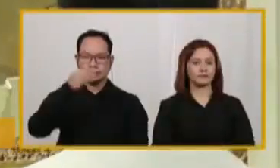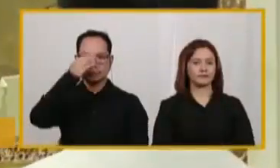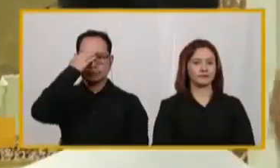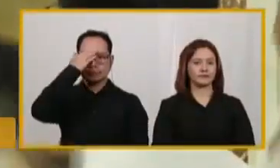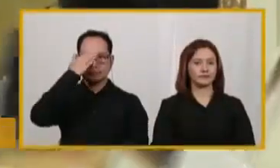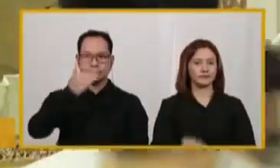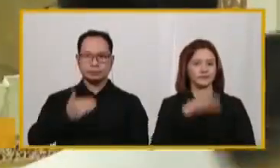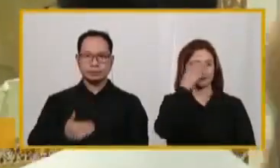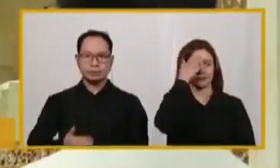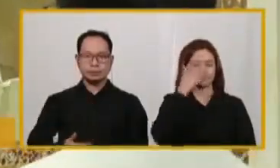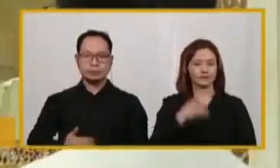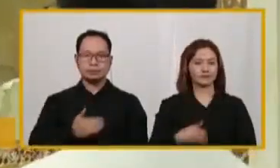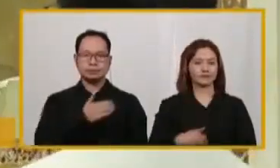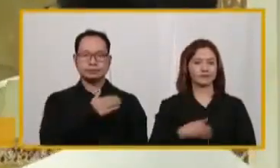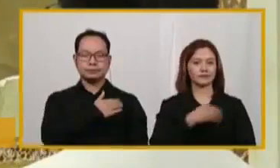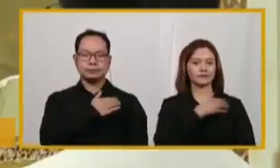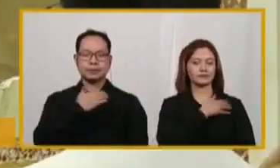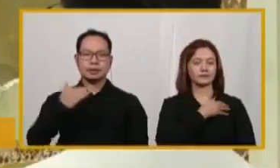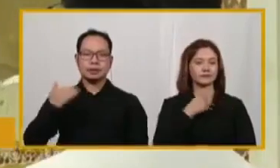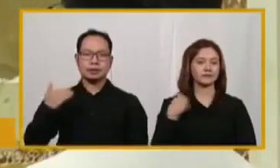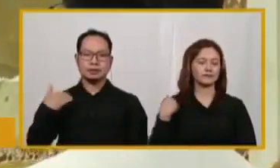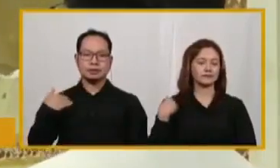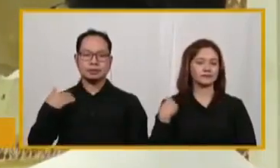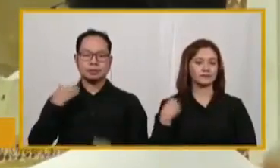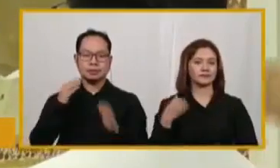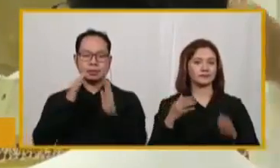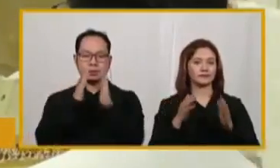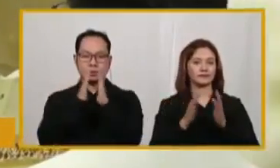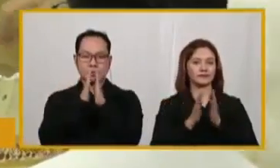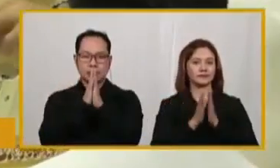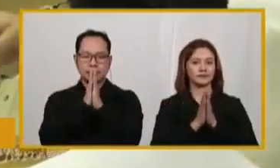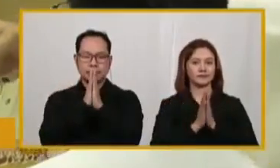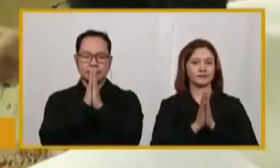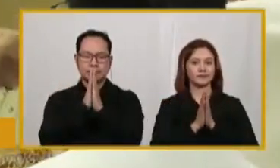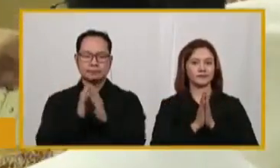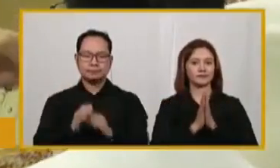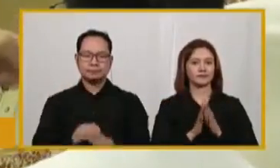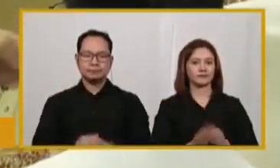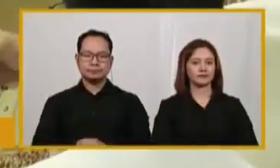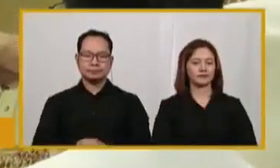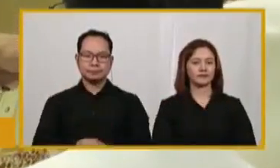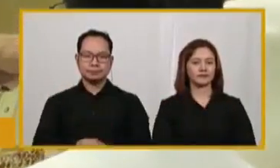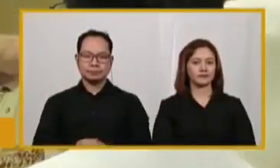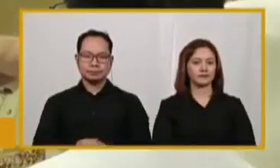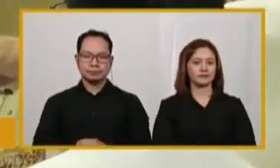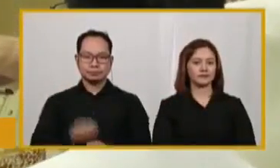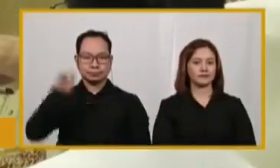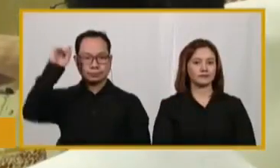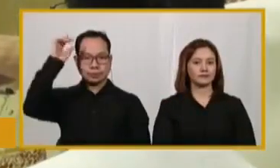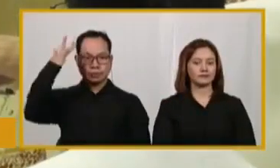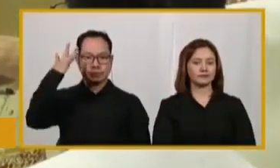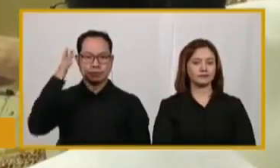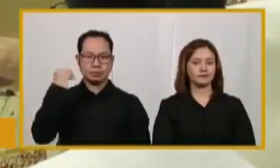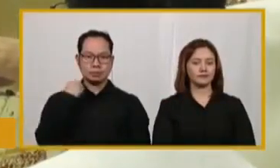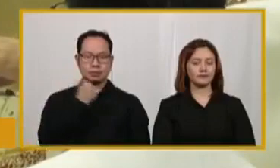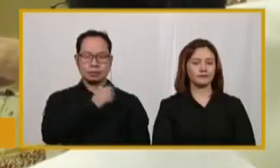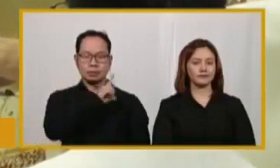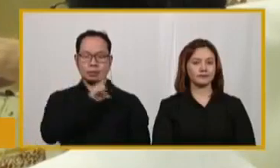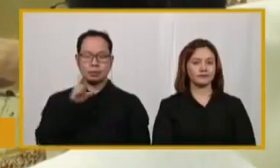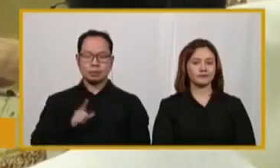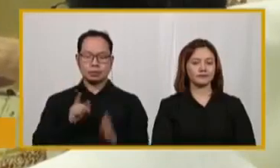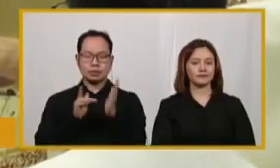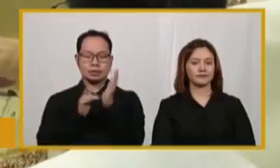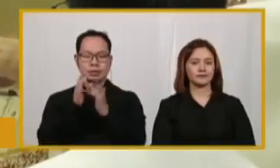name of the Father, and of the Son, and of the Holy Spirit. Amen. The grace of our Lord